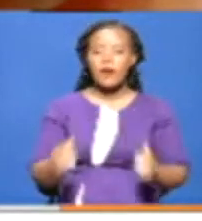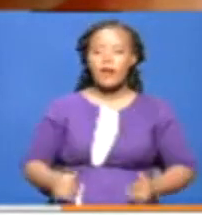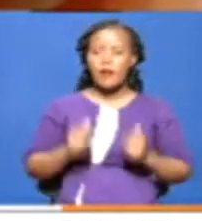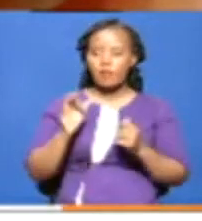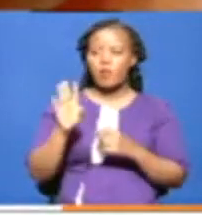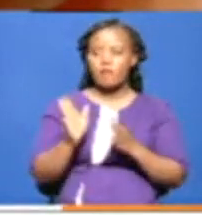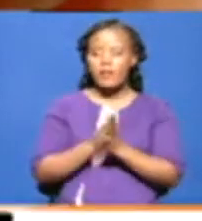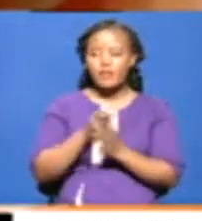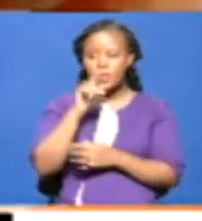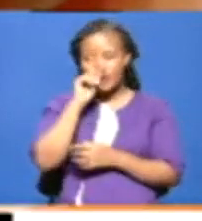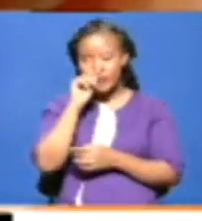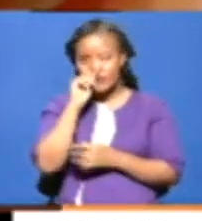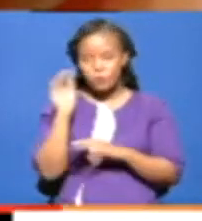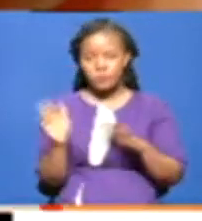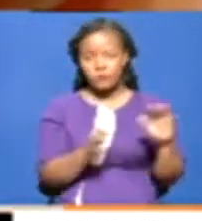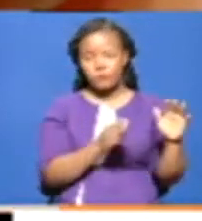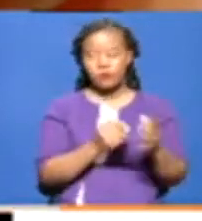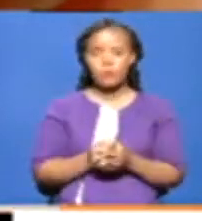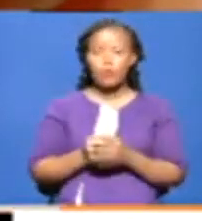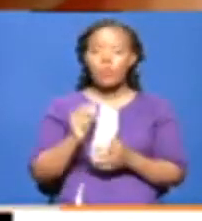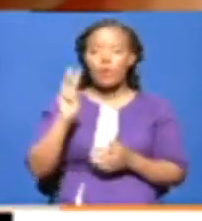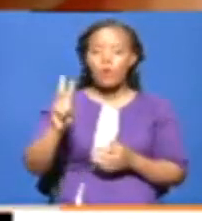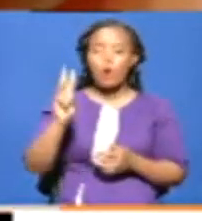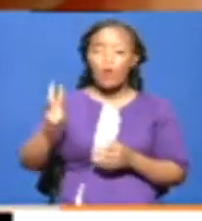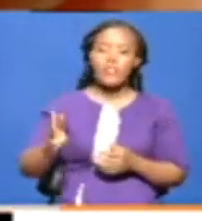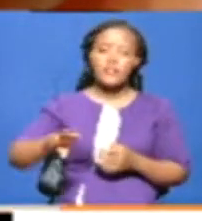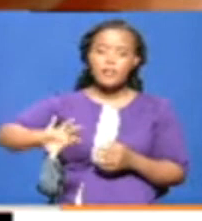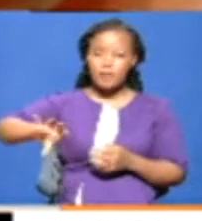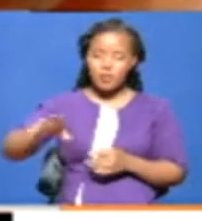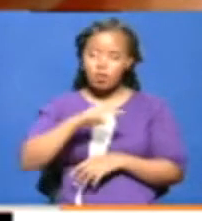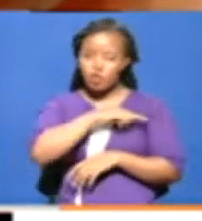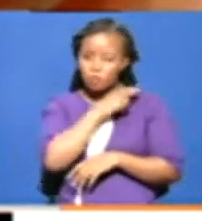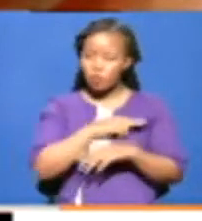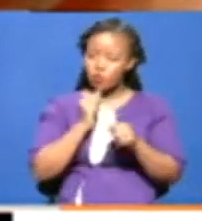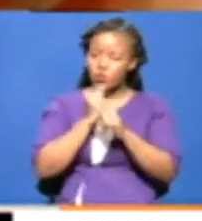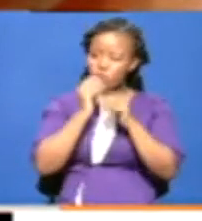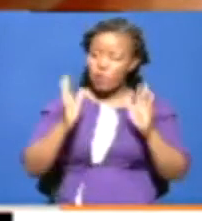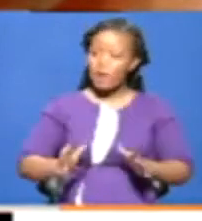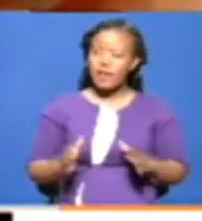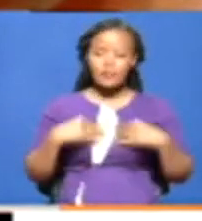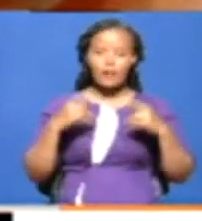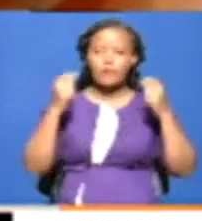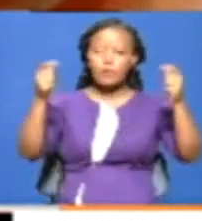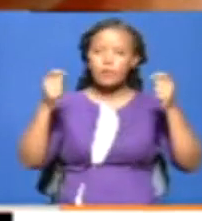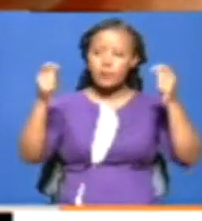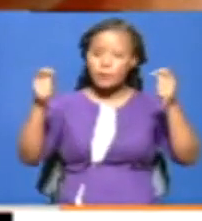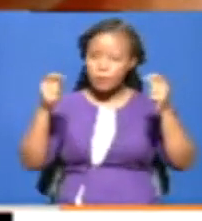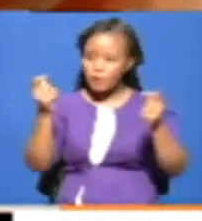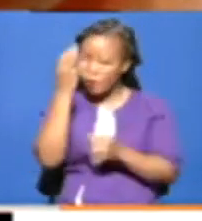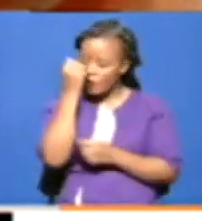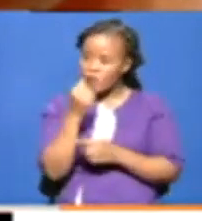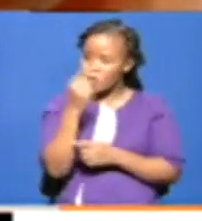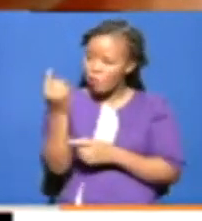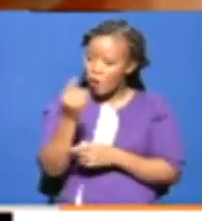Now straight to the news, Wajir County referral hospital workers have downed their tools after one of their colleagues, the only general surgeon, was